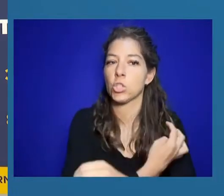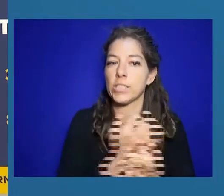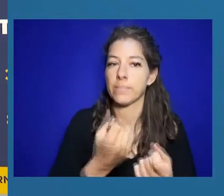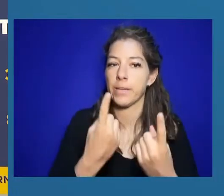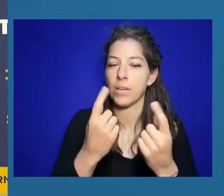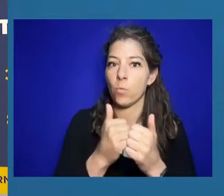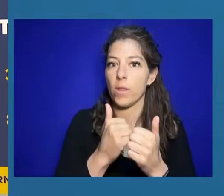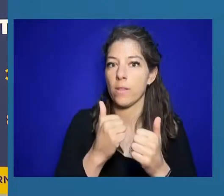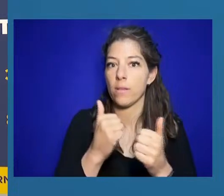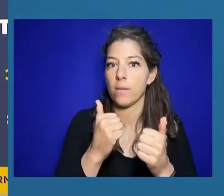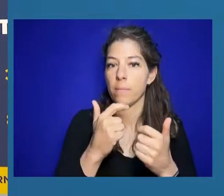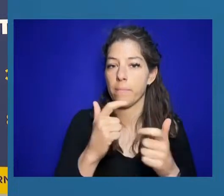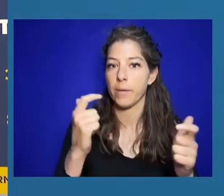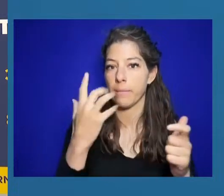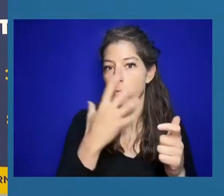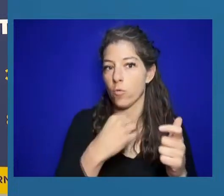bill,